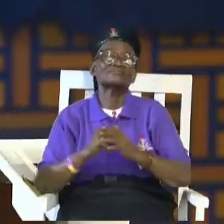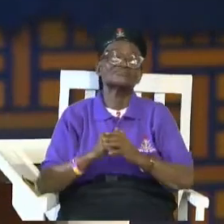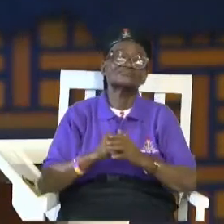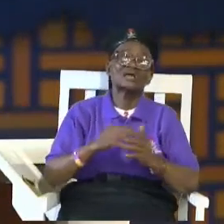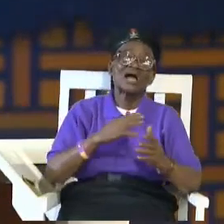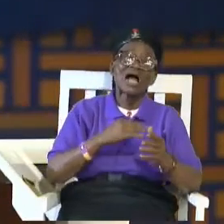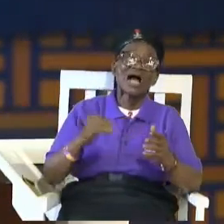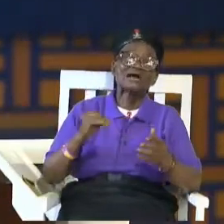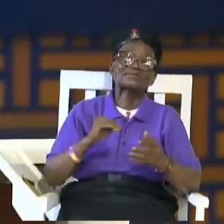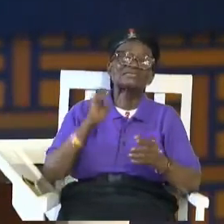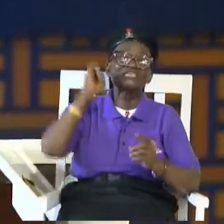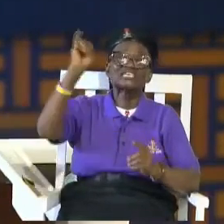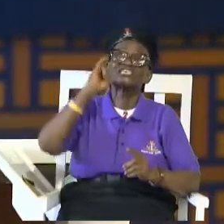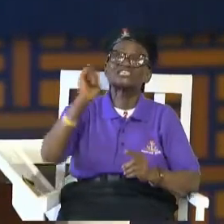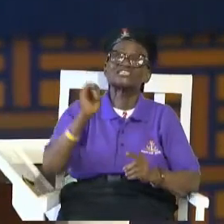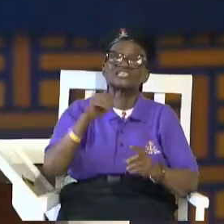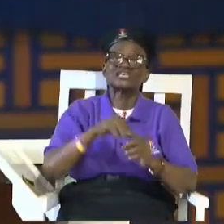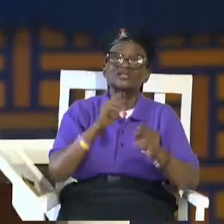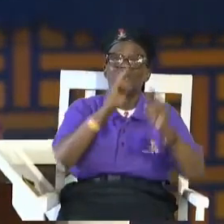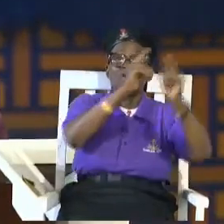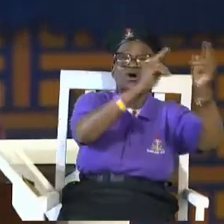and He's in a hurry to do it.